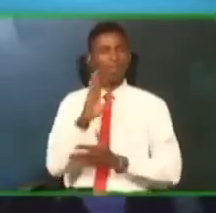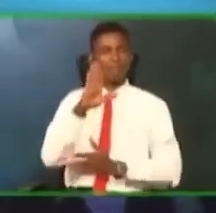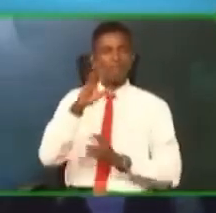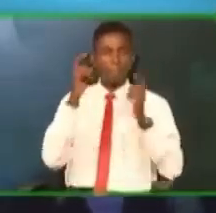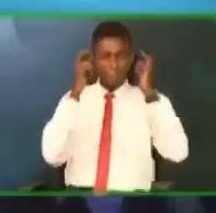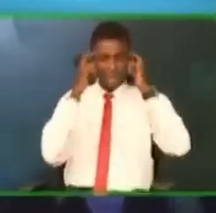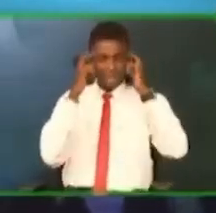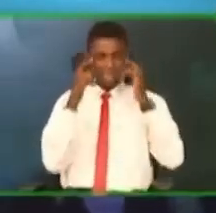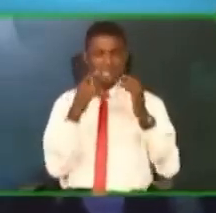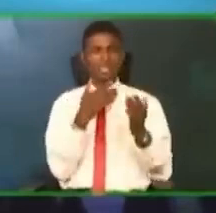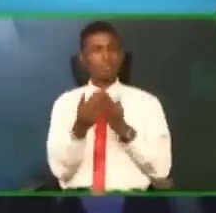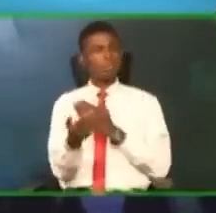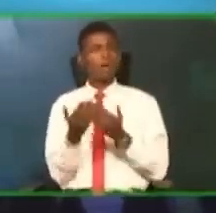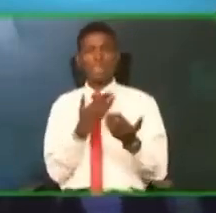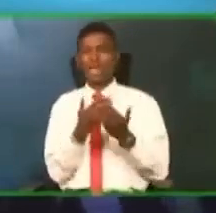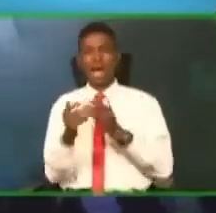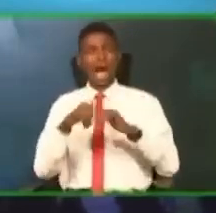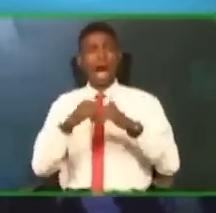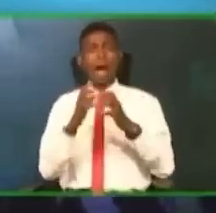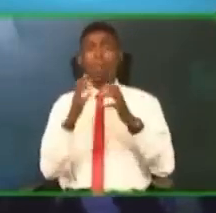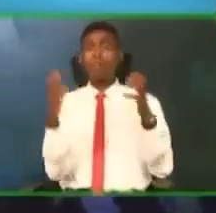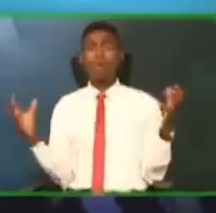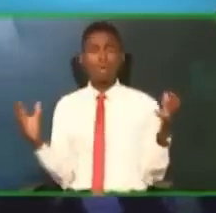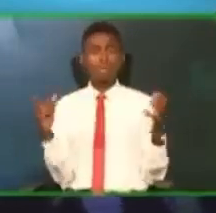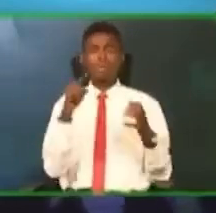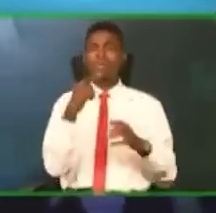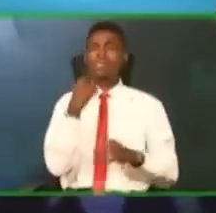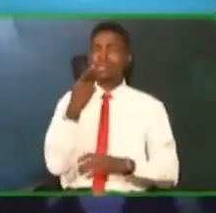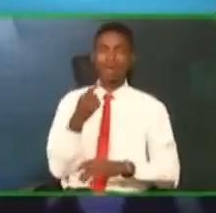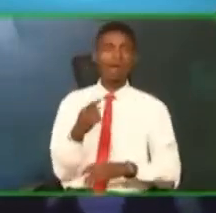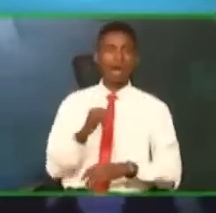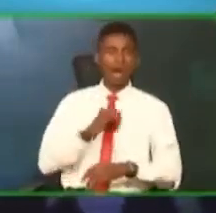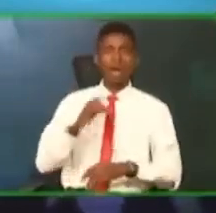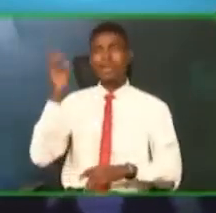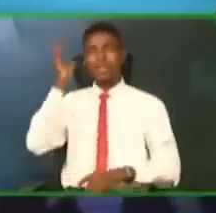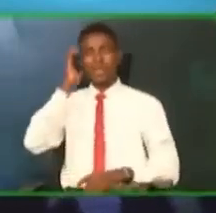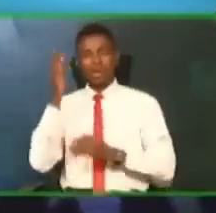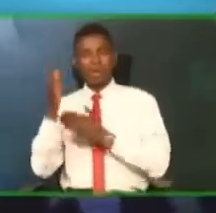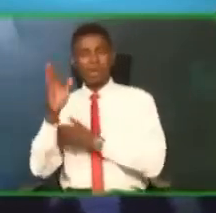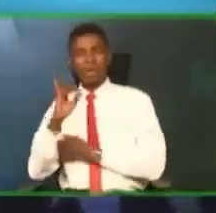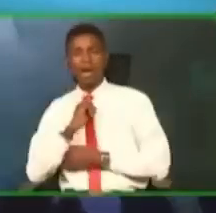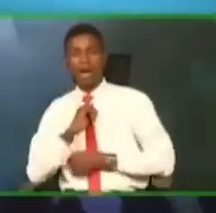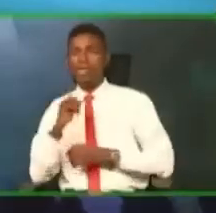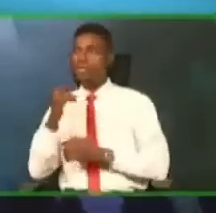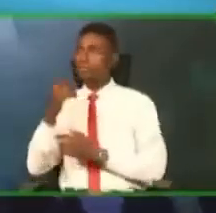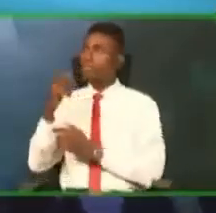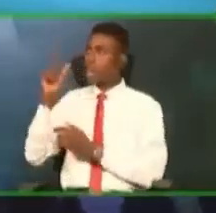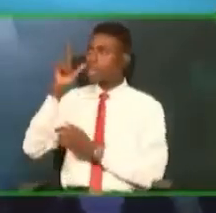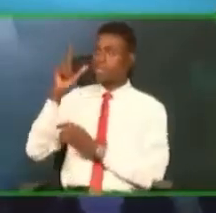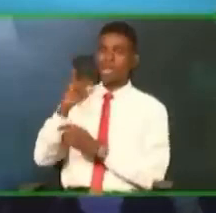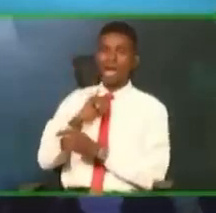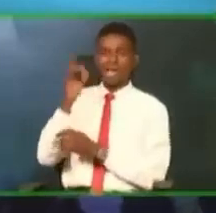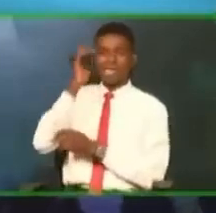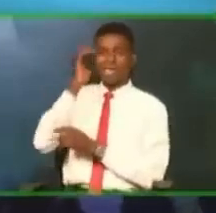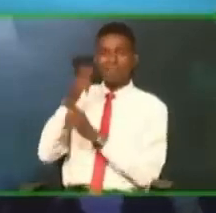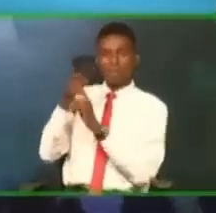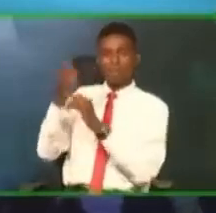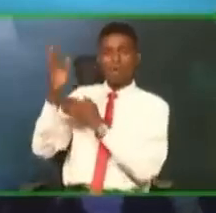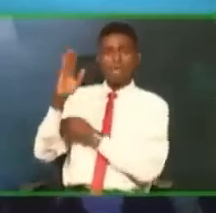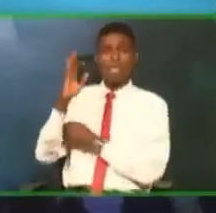No matter how much you claim to hear God, if we do not see his will being